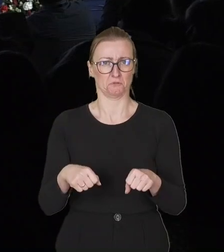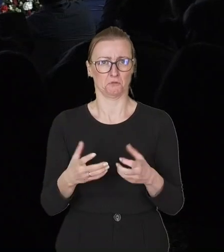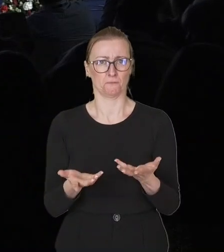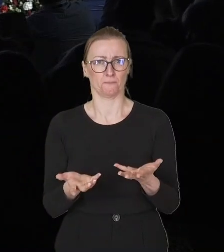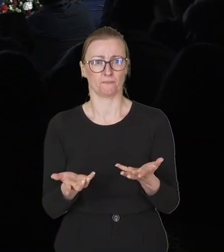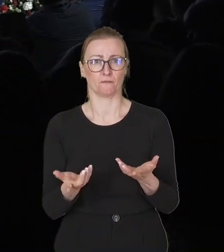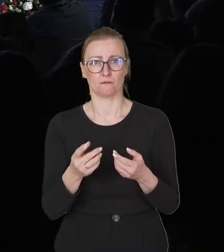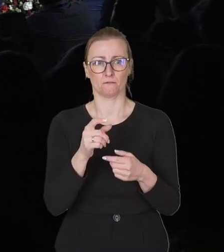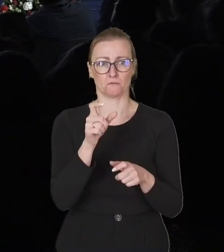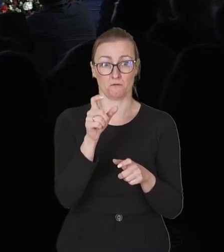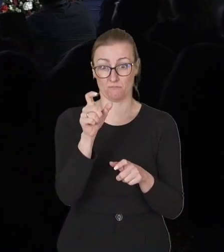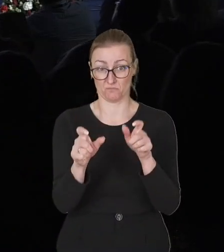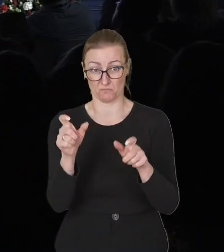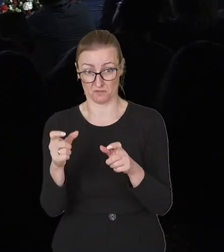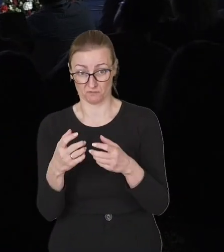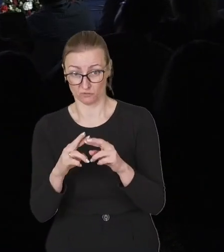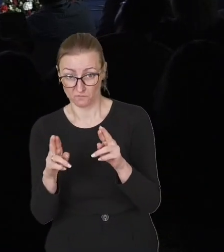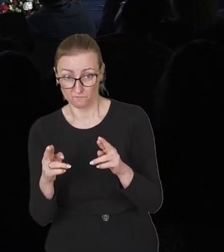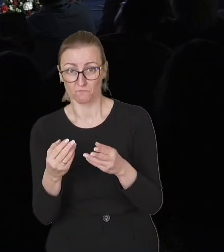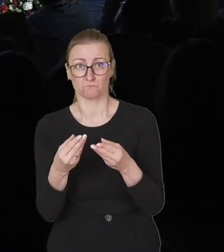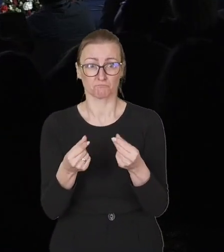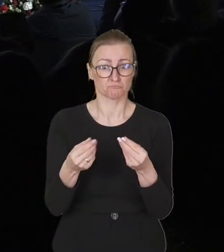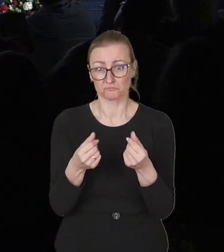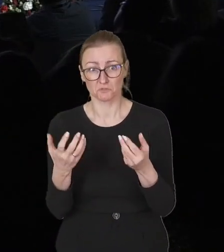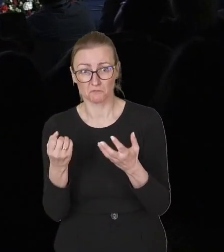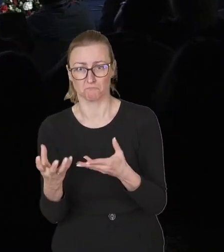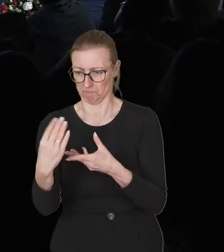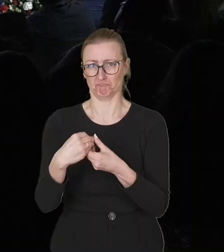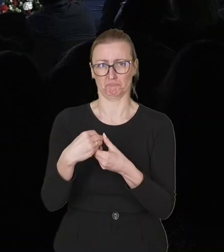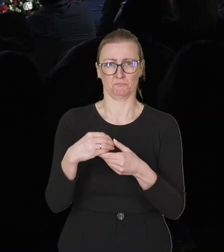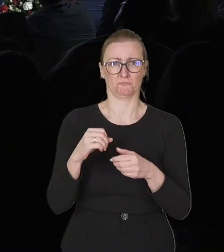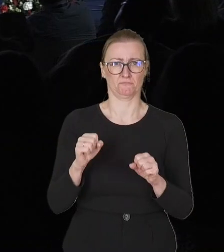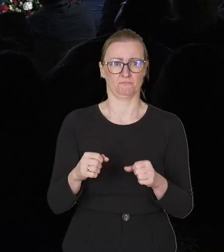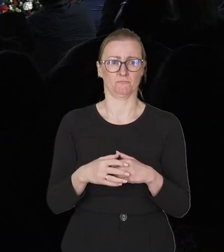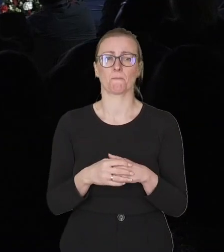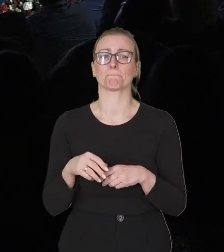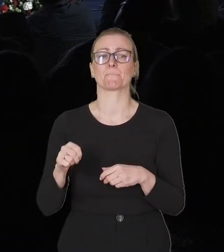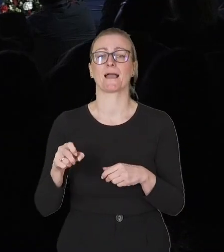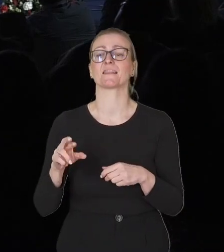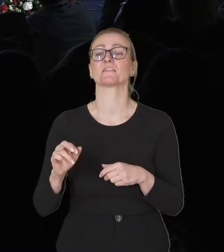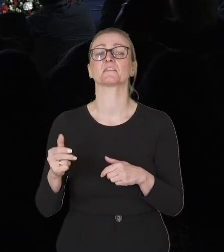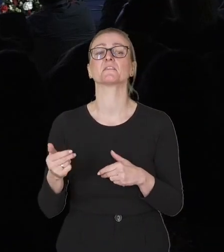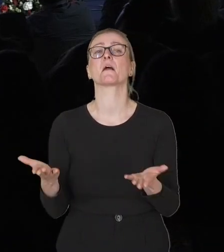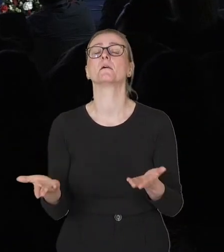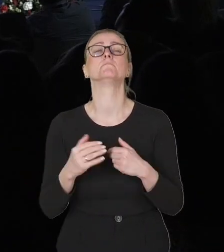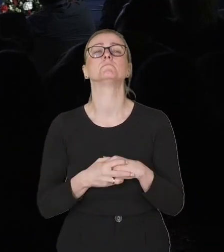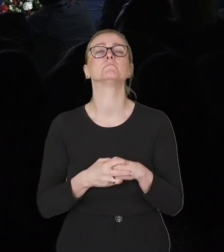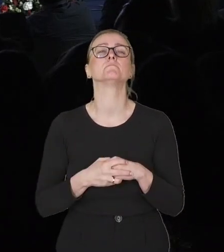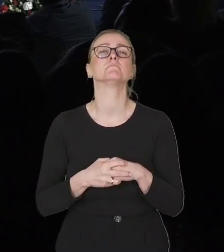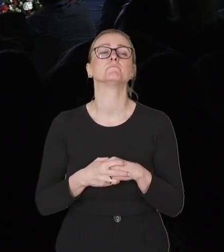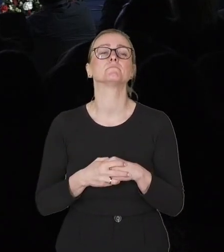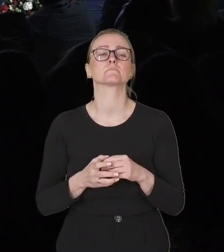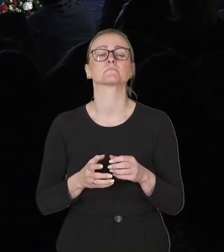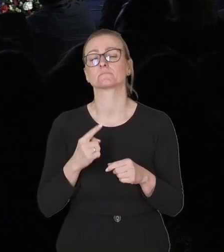would say it's very important to make cohesion policy more agile, more capable and more flexible